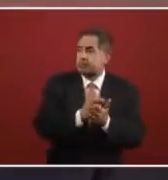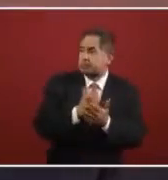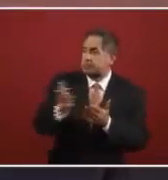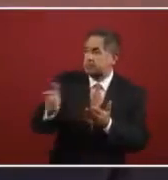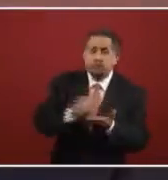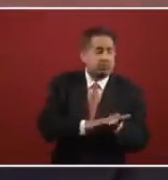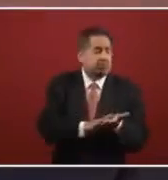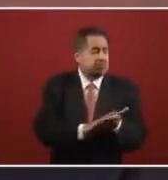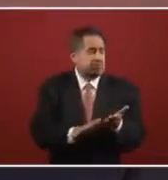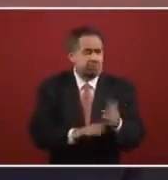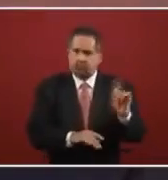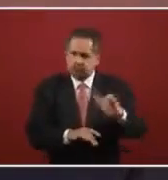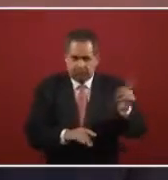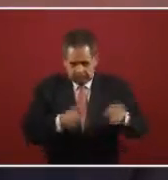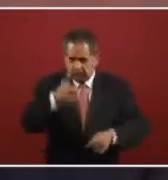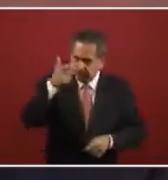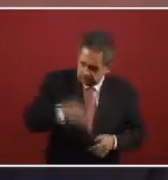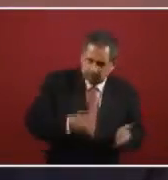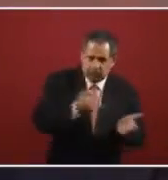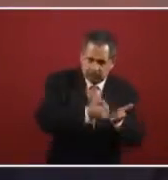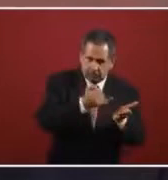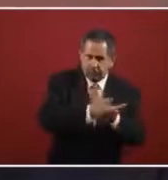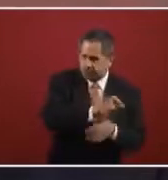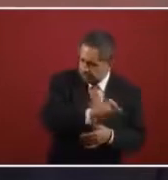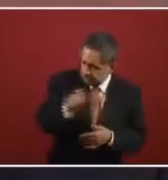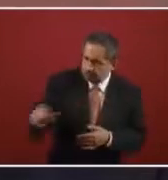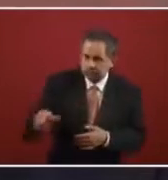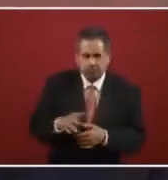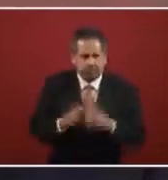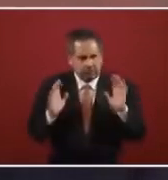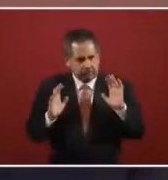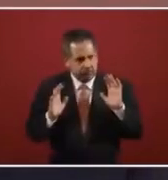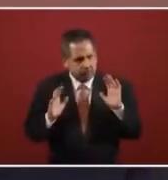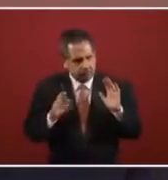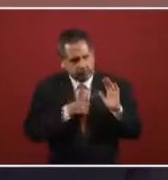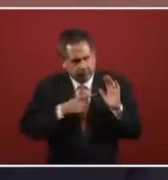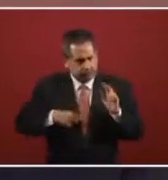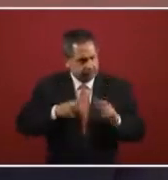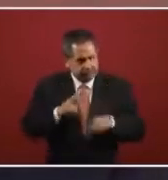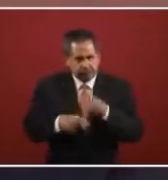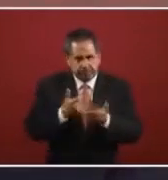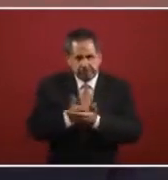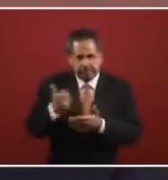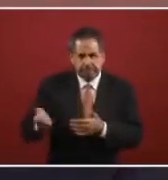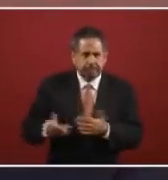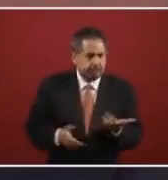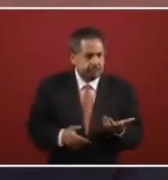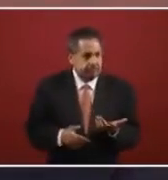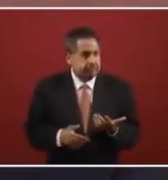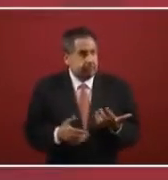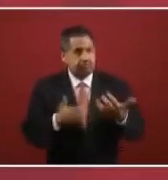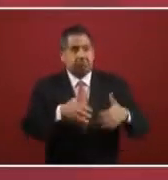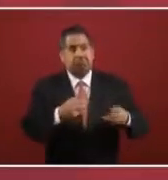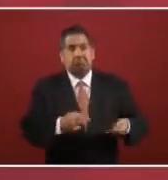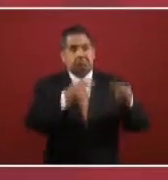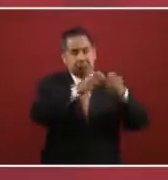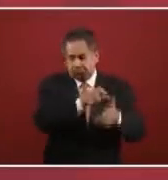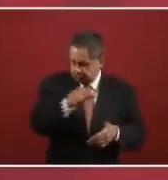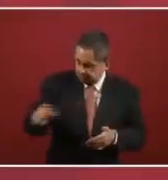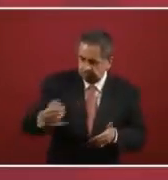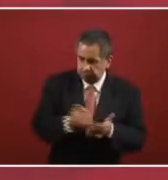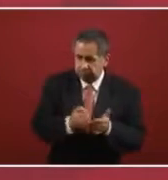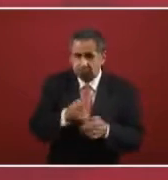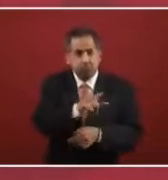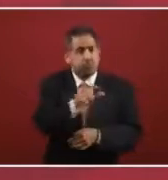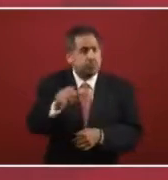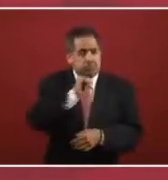the condoning of the taxes que se hacían that a were los grandes given to the great, large contributors, que no